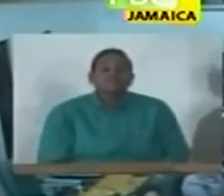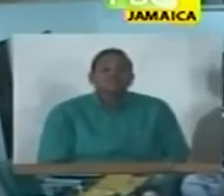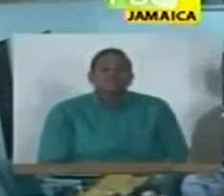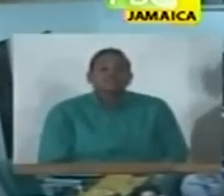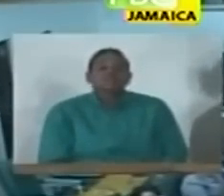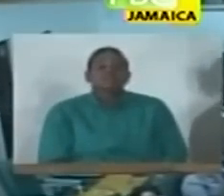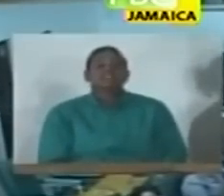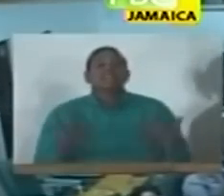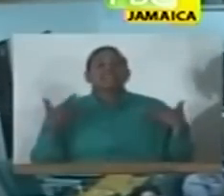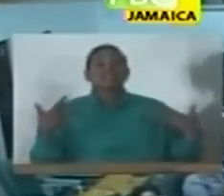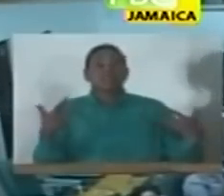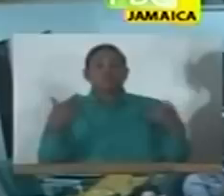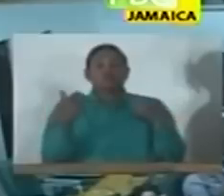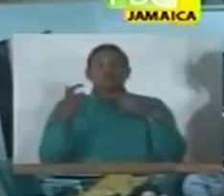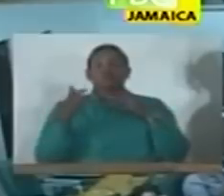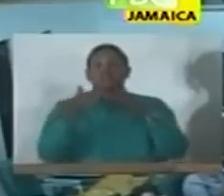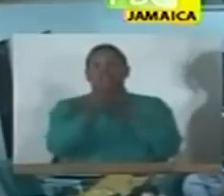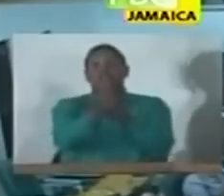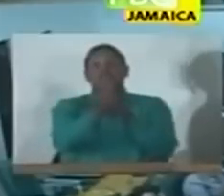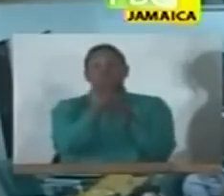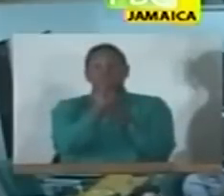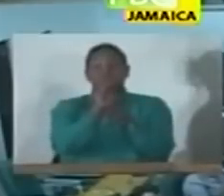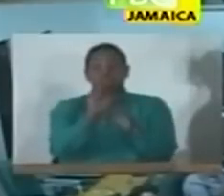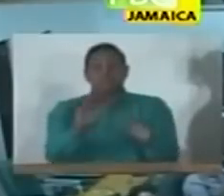led to the minister's statement today